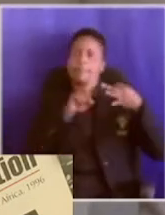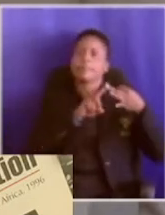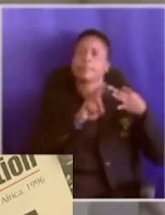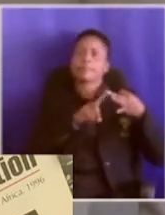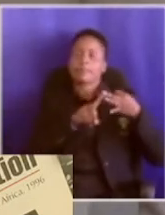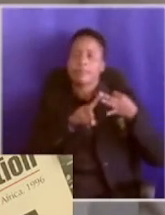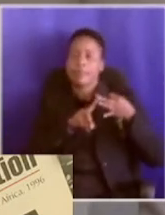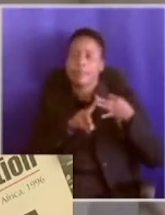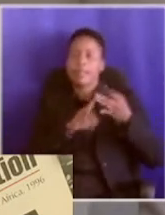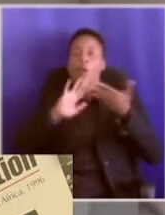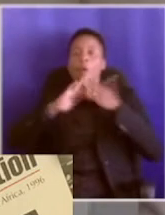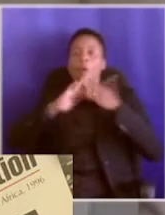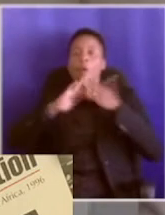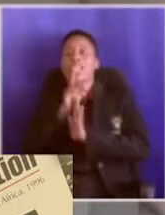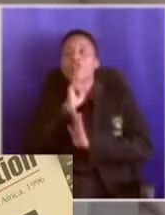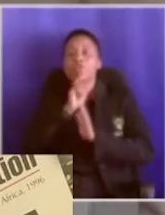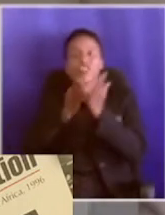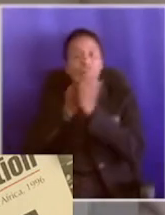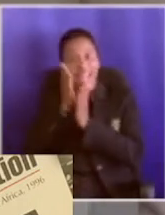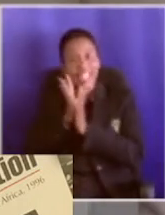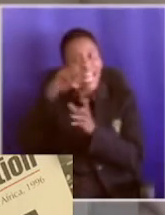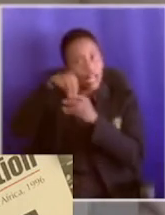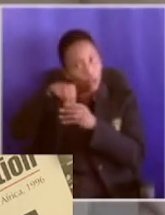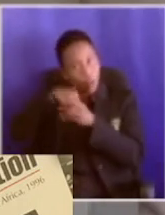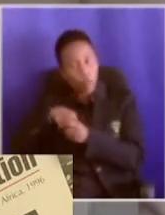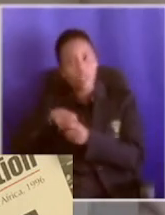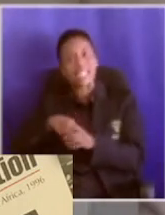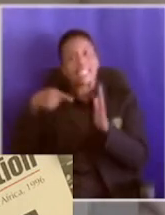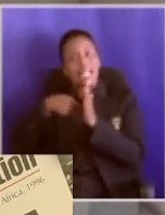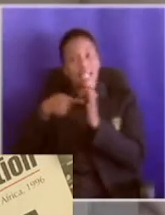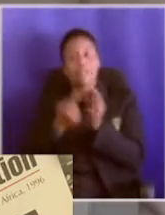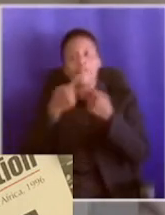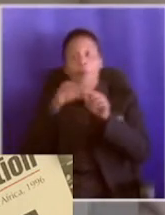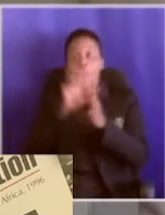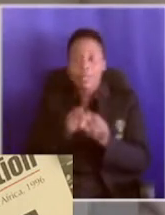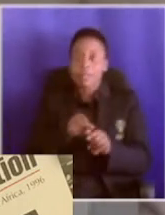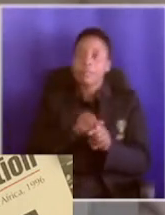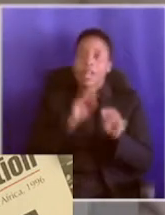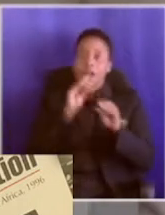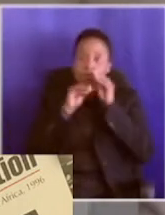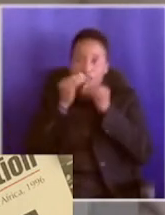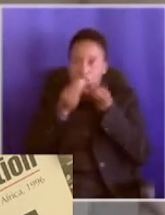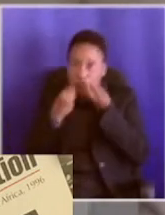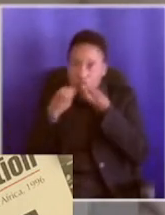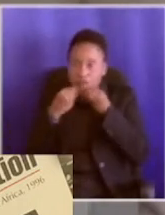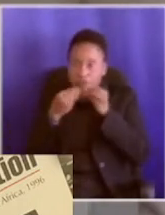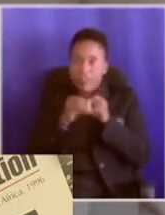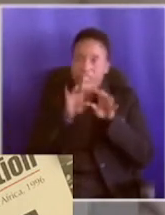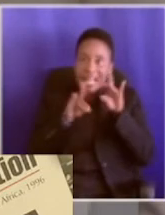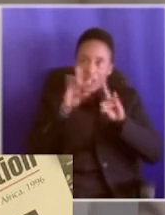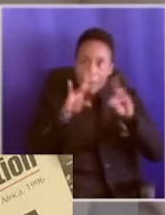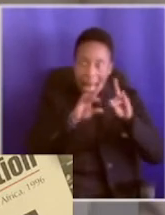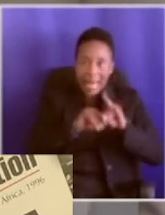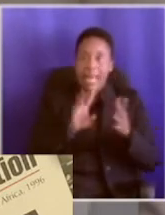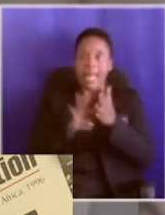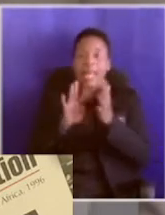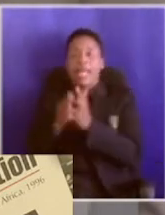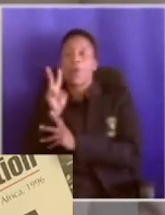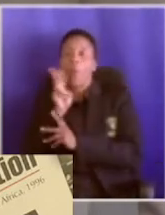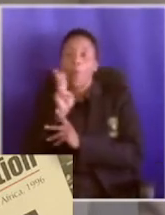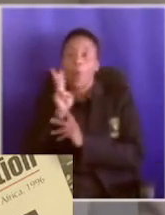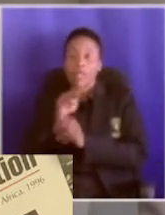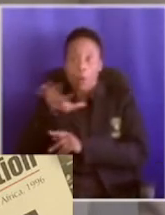include communal use rights such as for grazing or accessing water points as a condition in the title